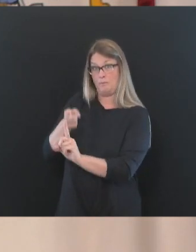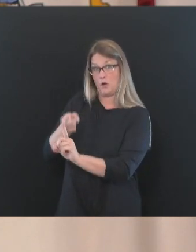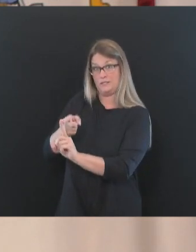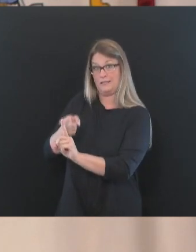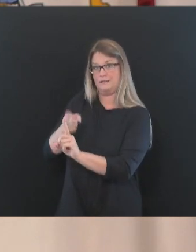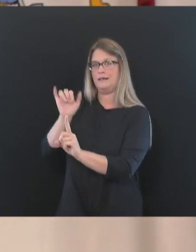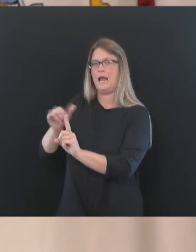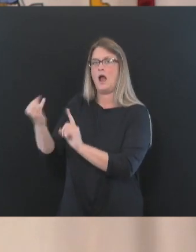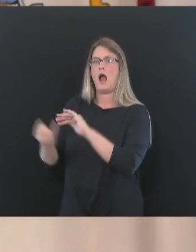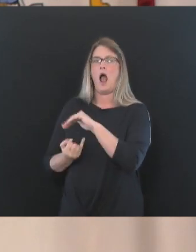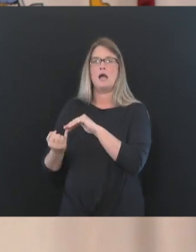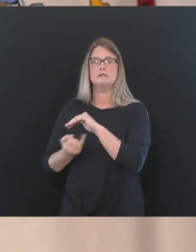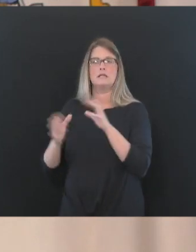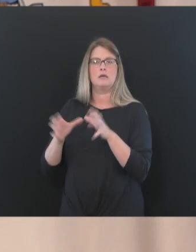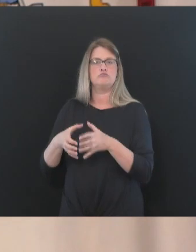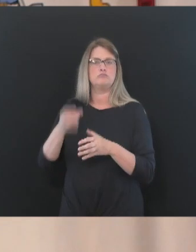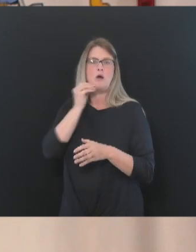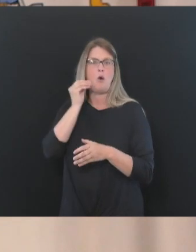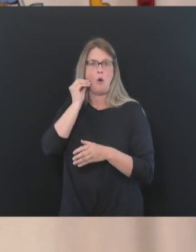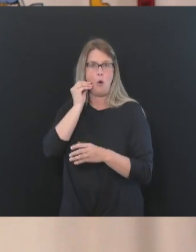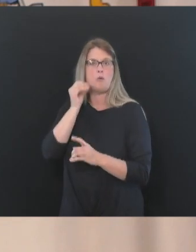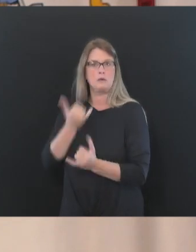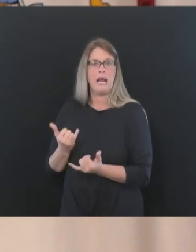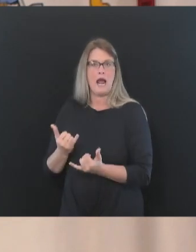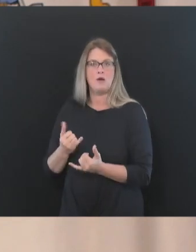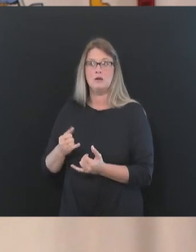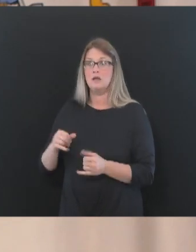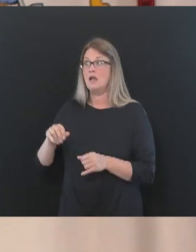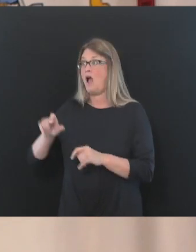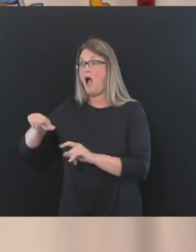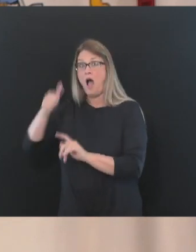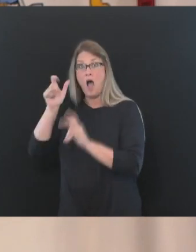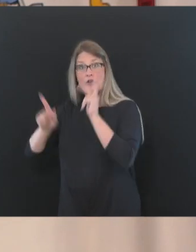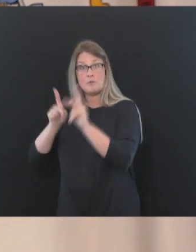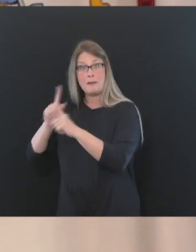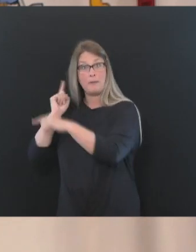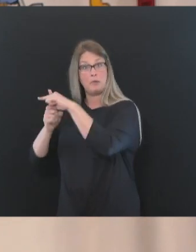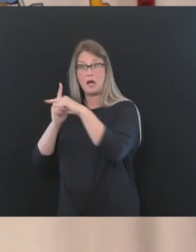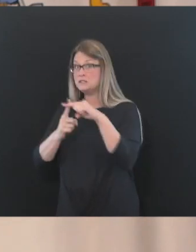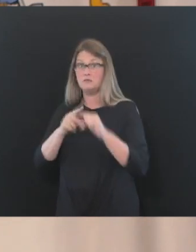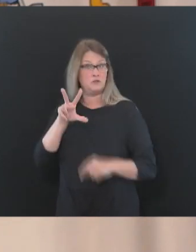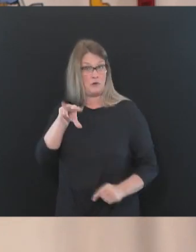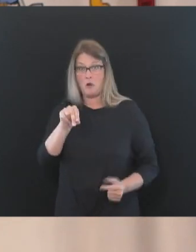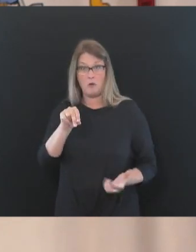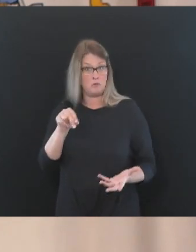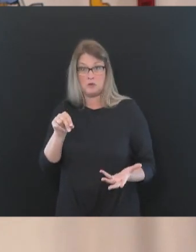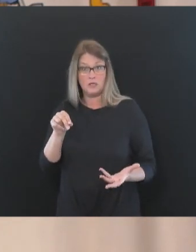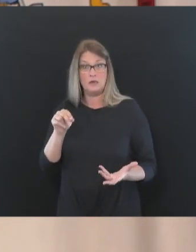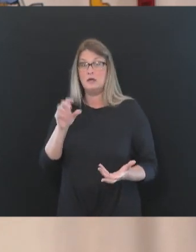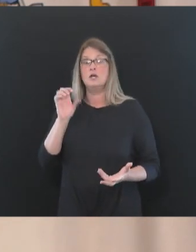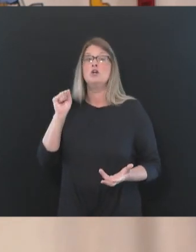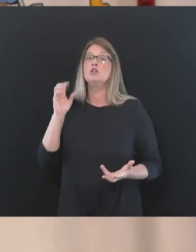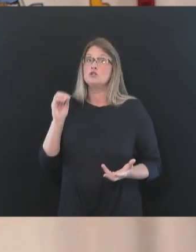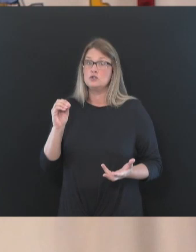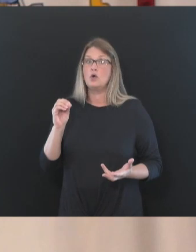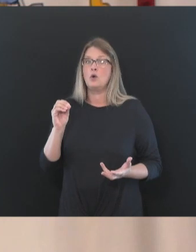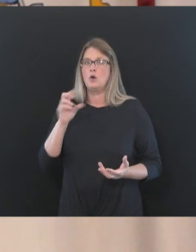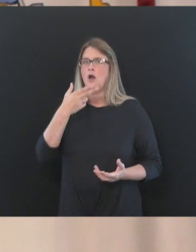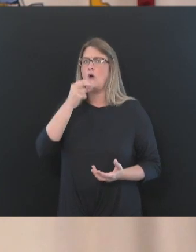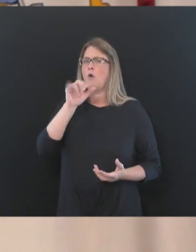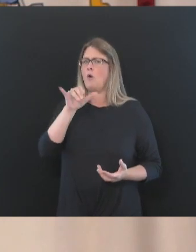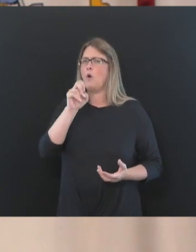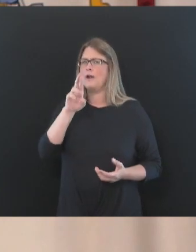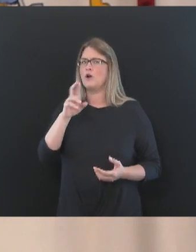home. The call center, has not been impacted by this situation. And General Hoyer will give